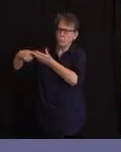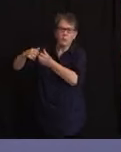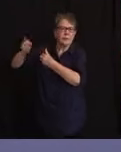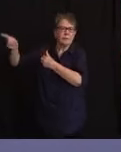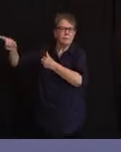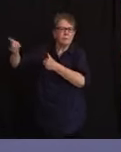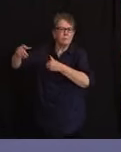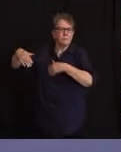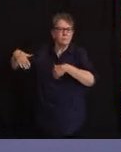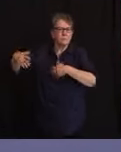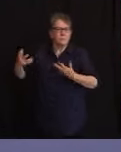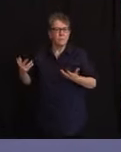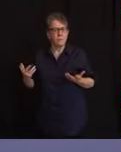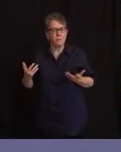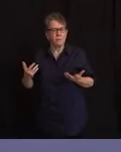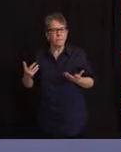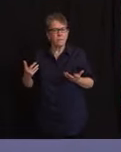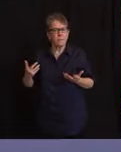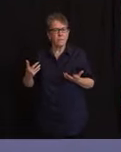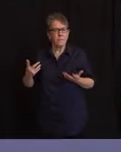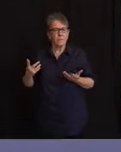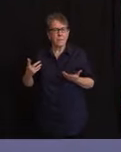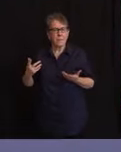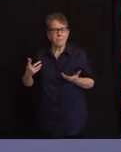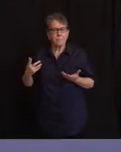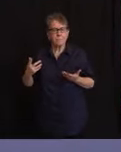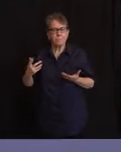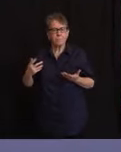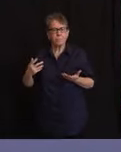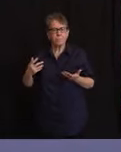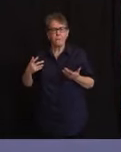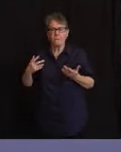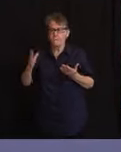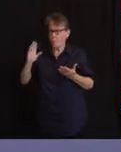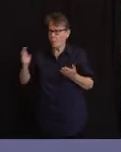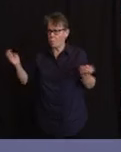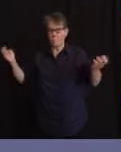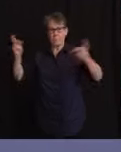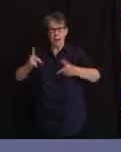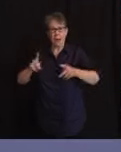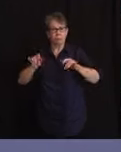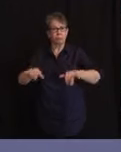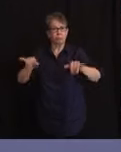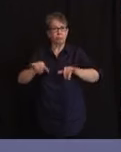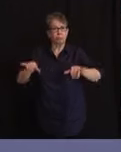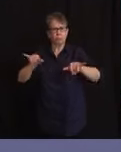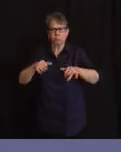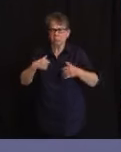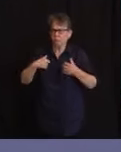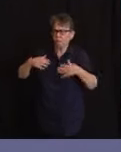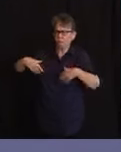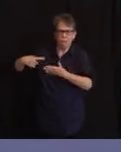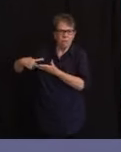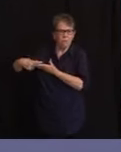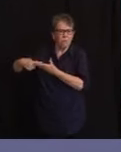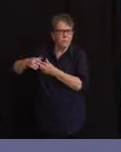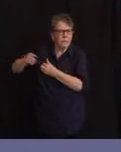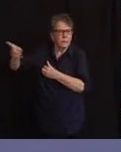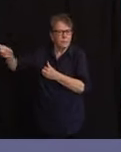just don't see it. People talk about a new normal, and I think that's a